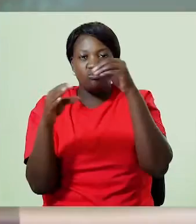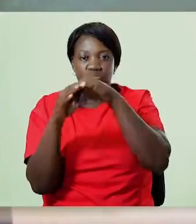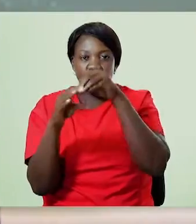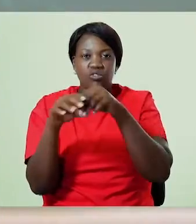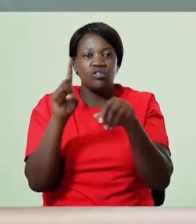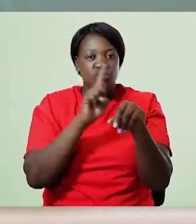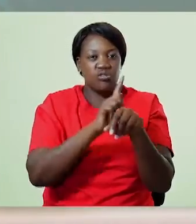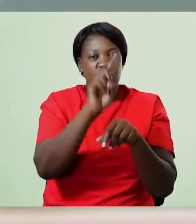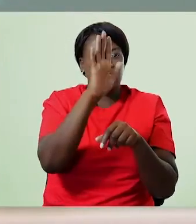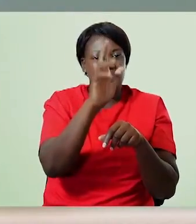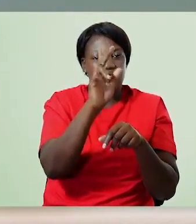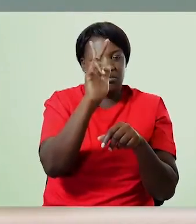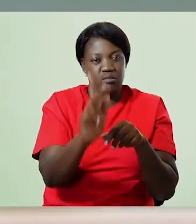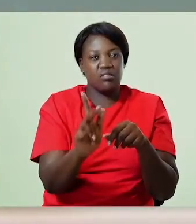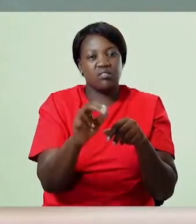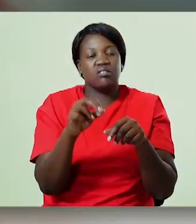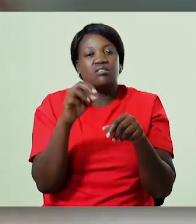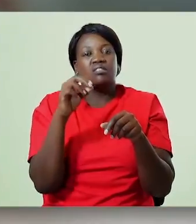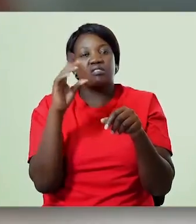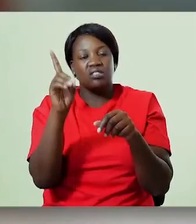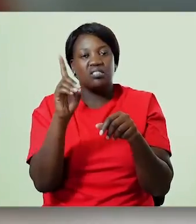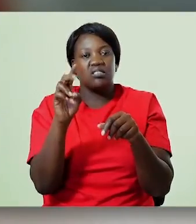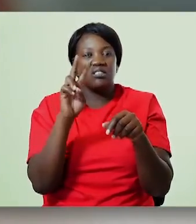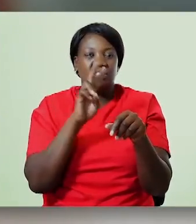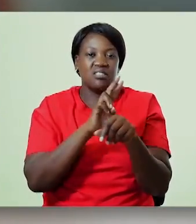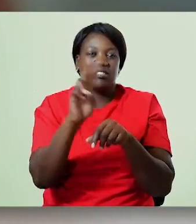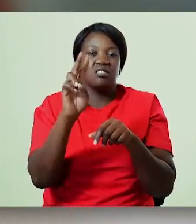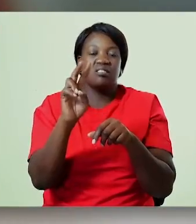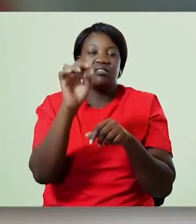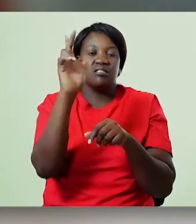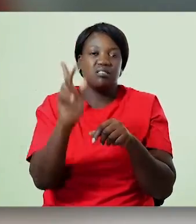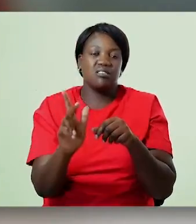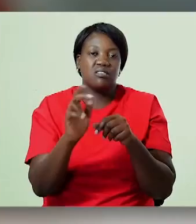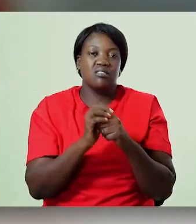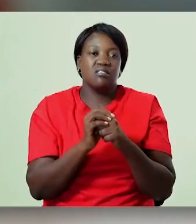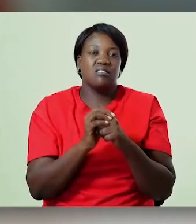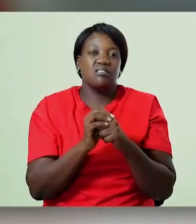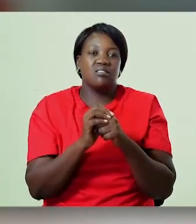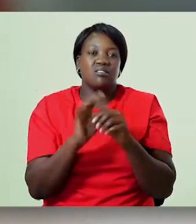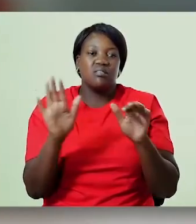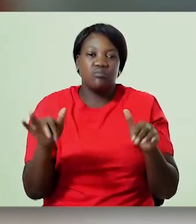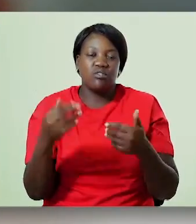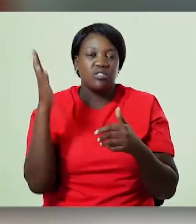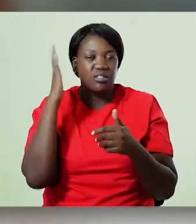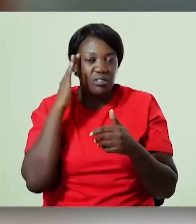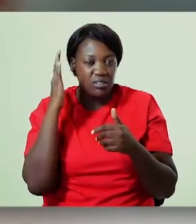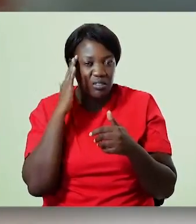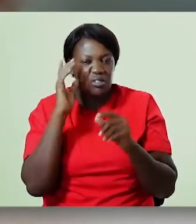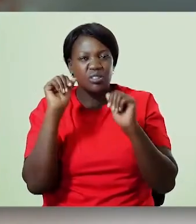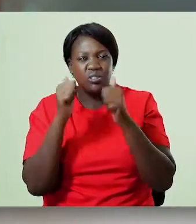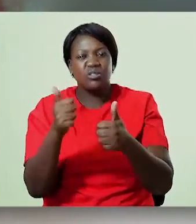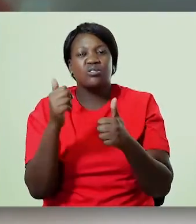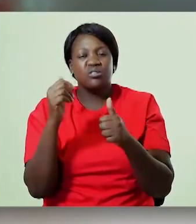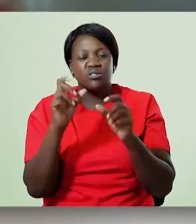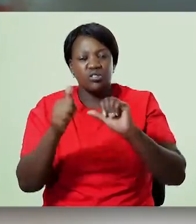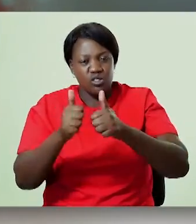first person, or D, second person? Here's the question again. The boy knew that he was good at the